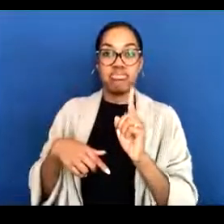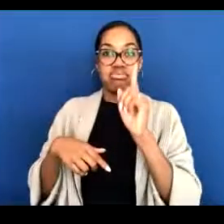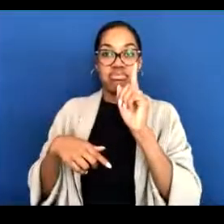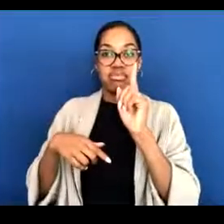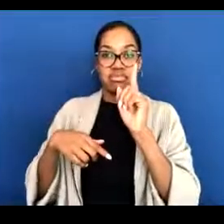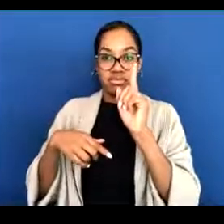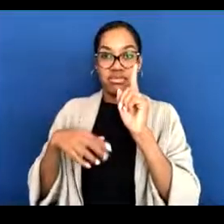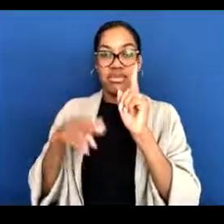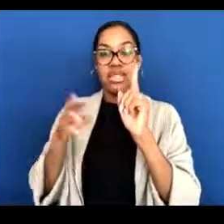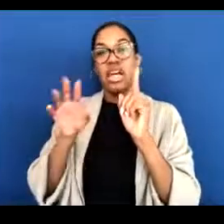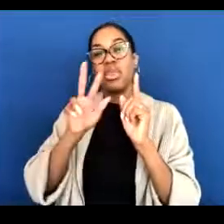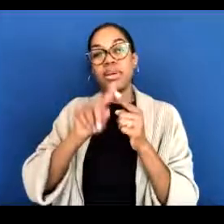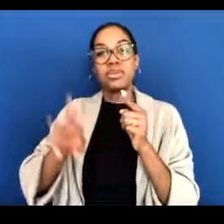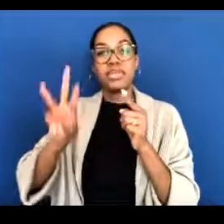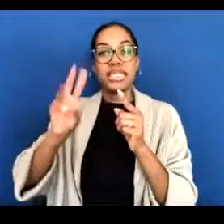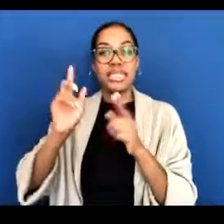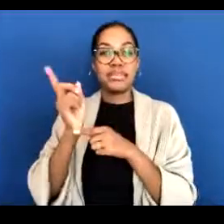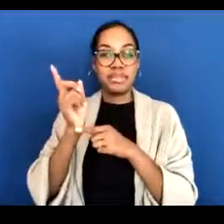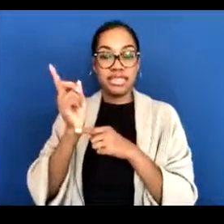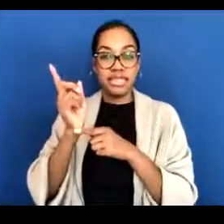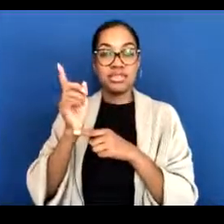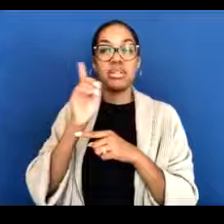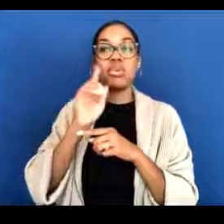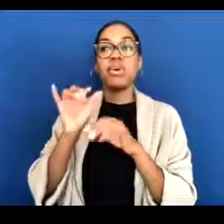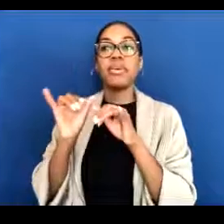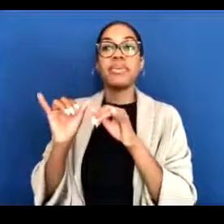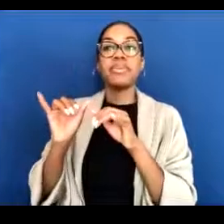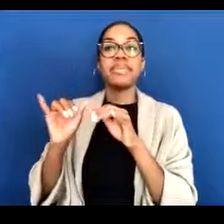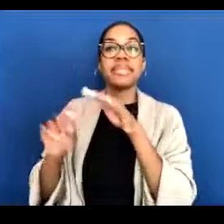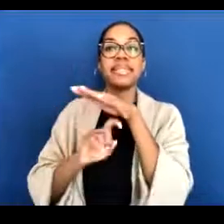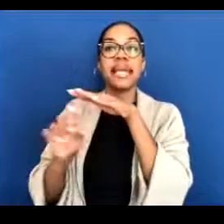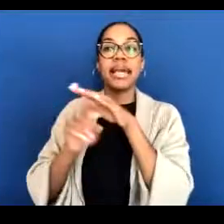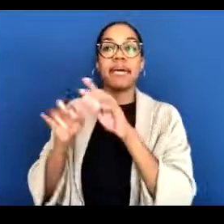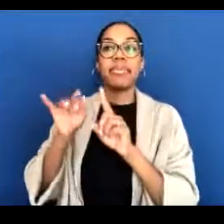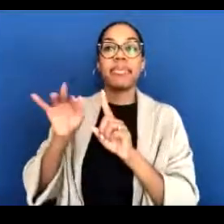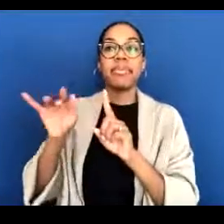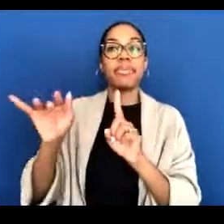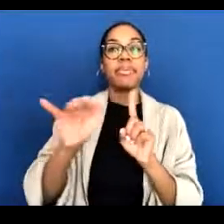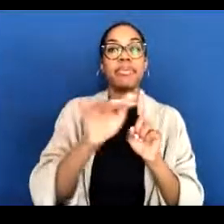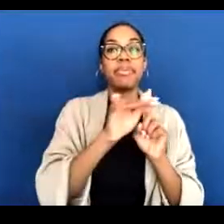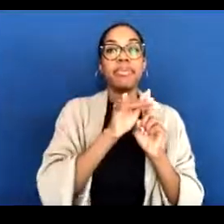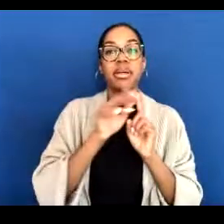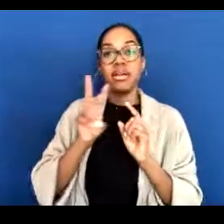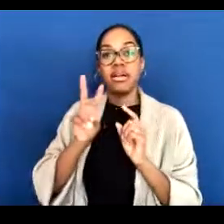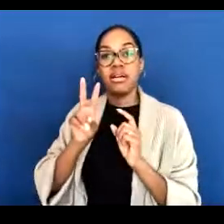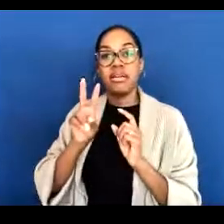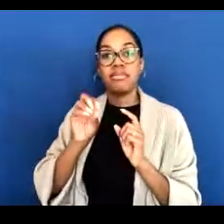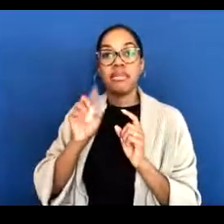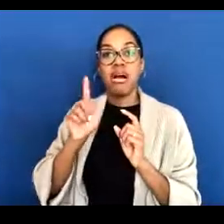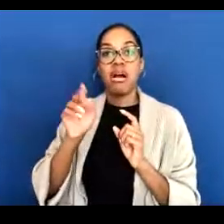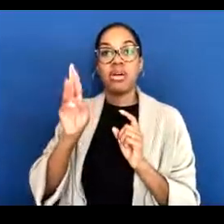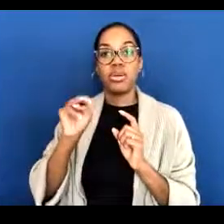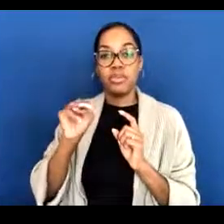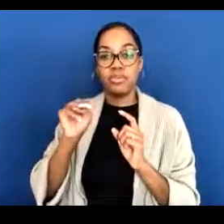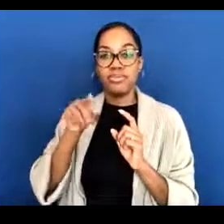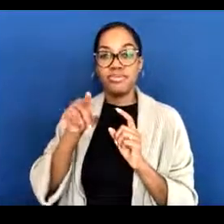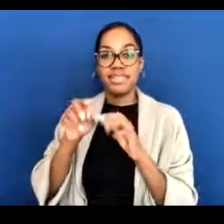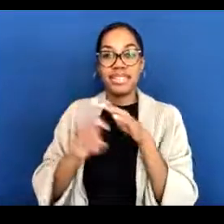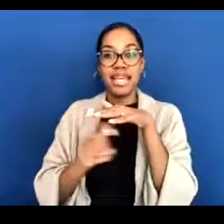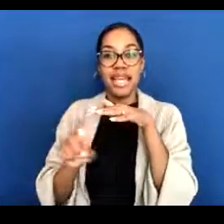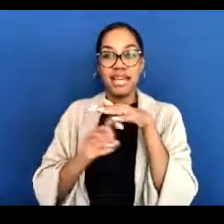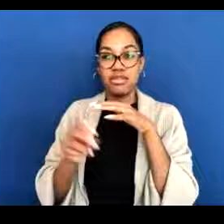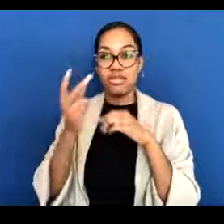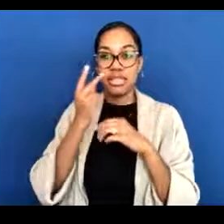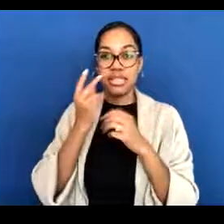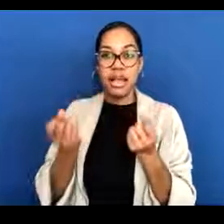process, it's completed what we call a volume scan, a complete three-dimensional picture of what the weather's doing over that radar site. These